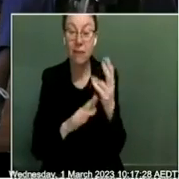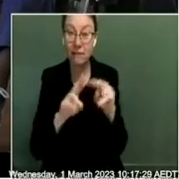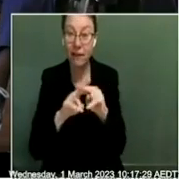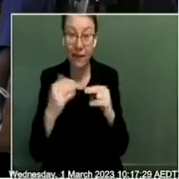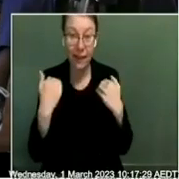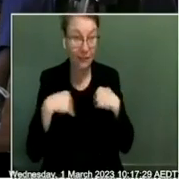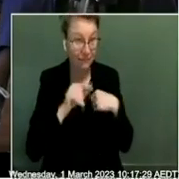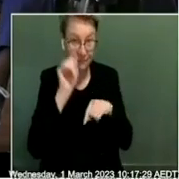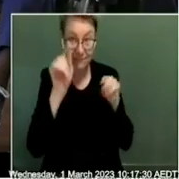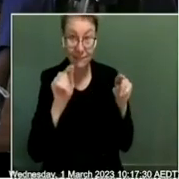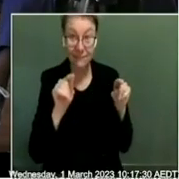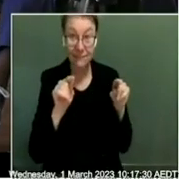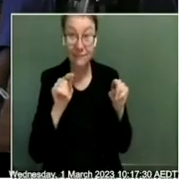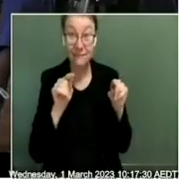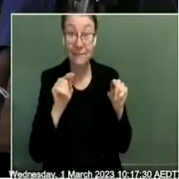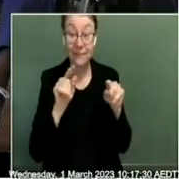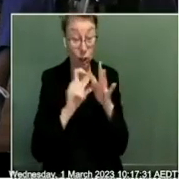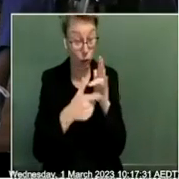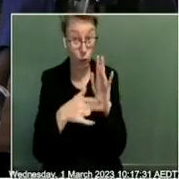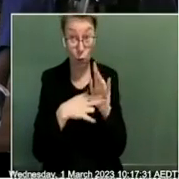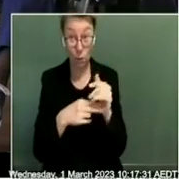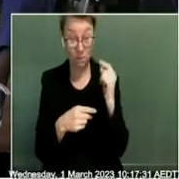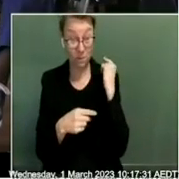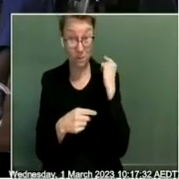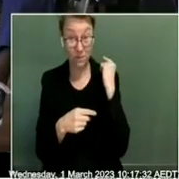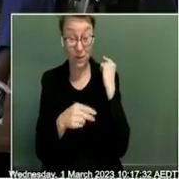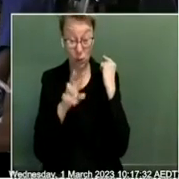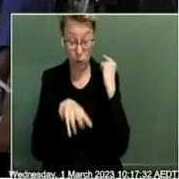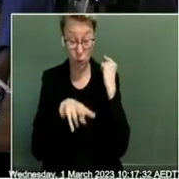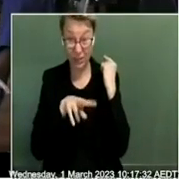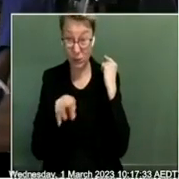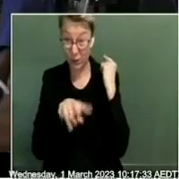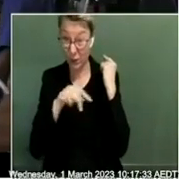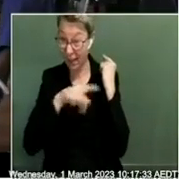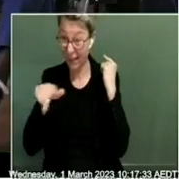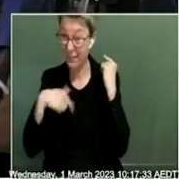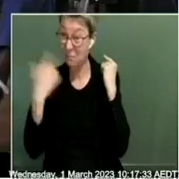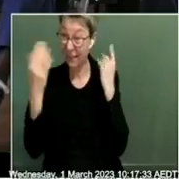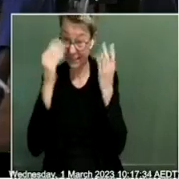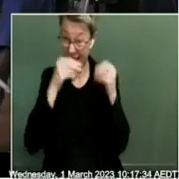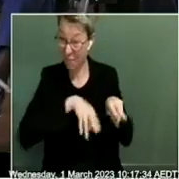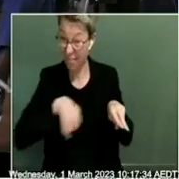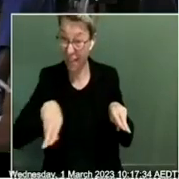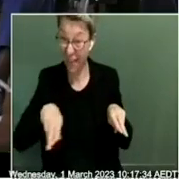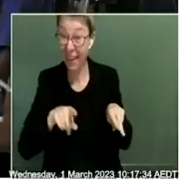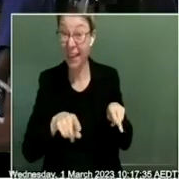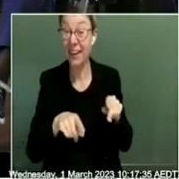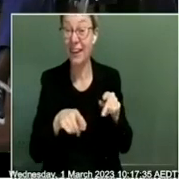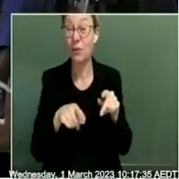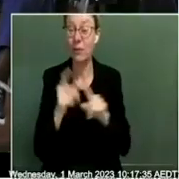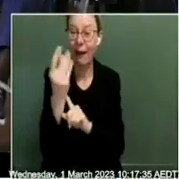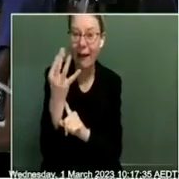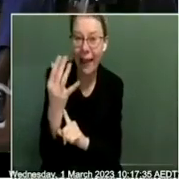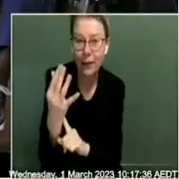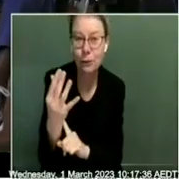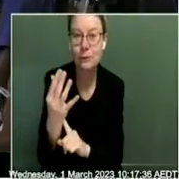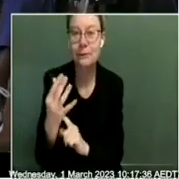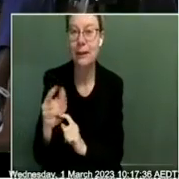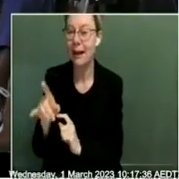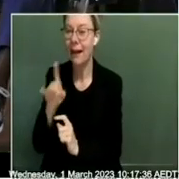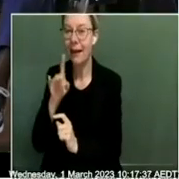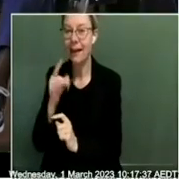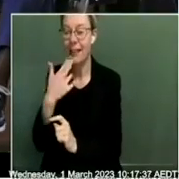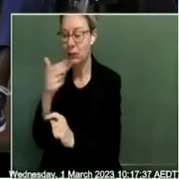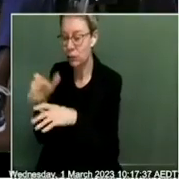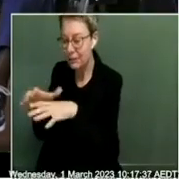dormitory, 22 of us, just with candles and a generator and fed our kids. And we've walked along this creek and there's the Cummeth